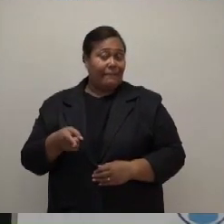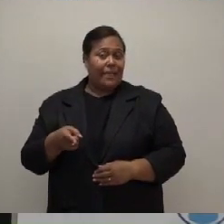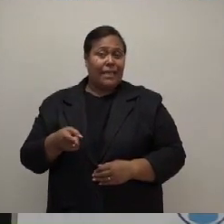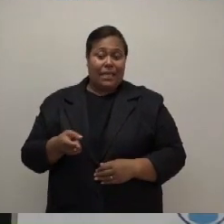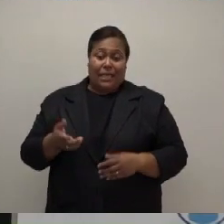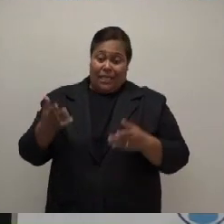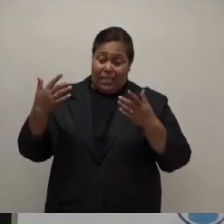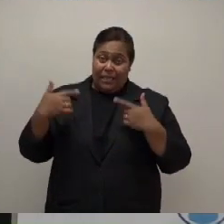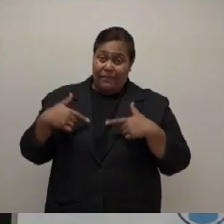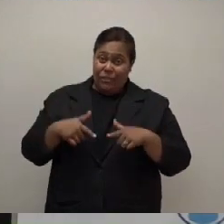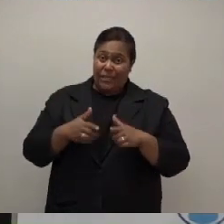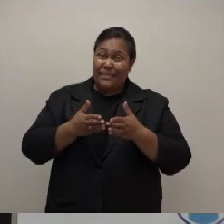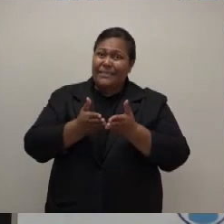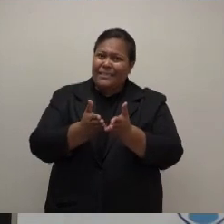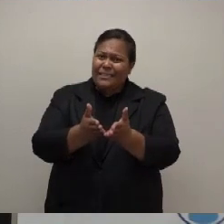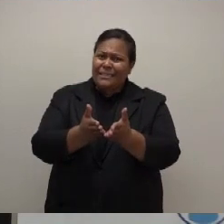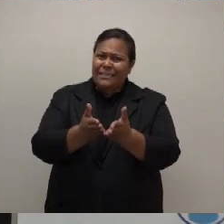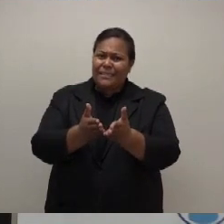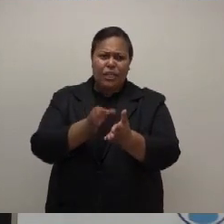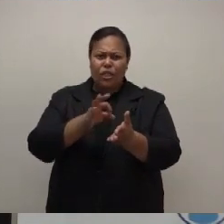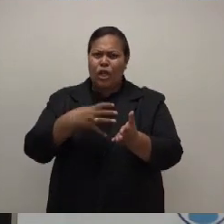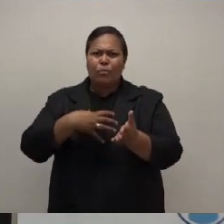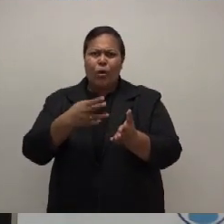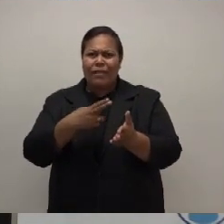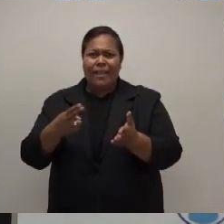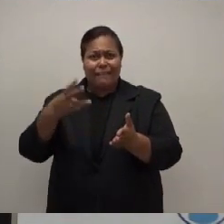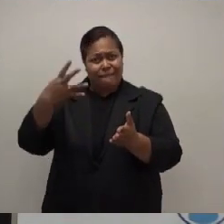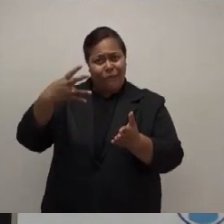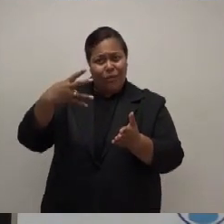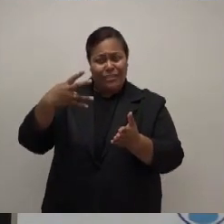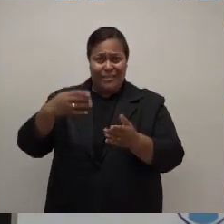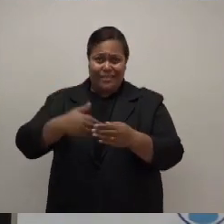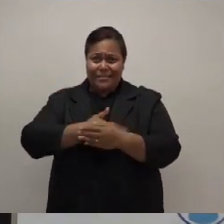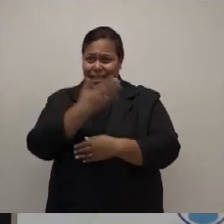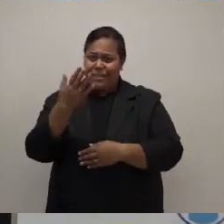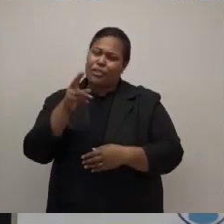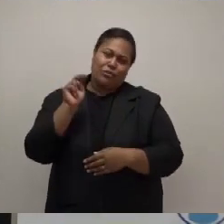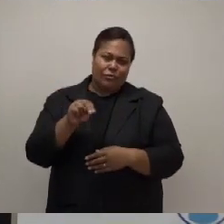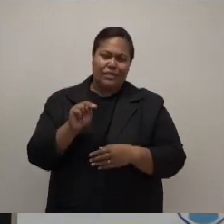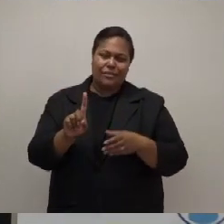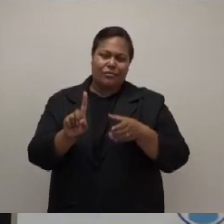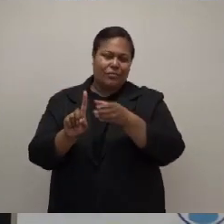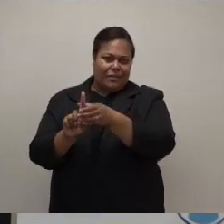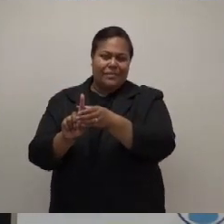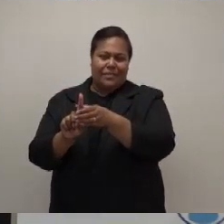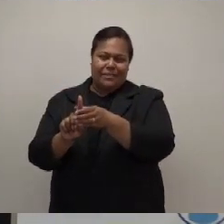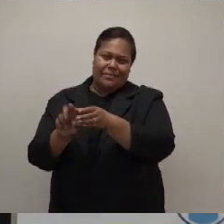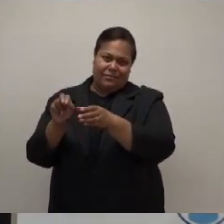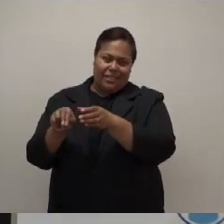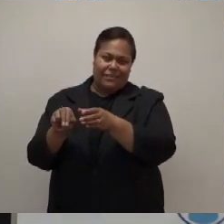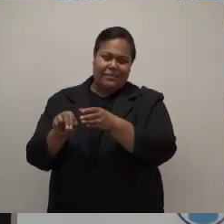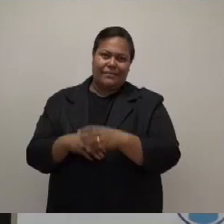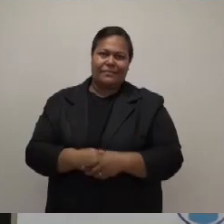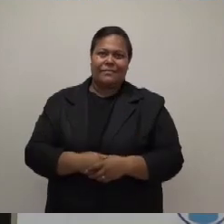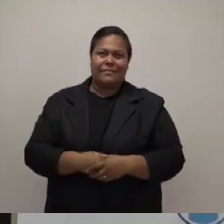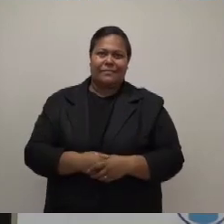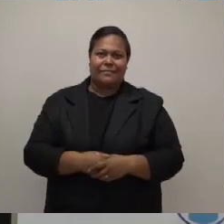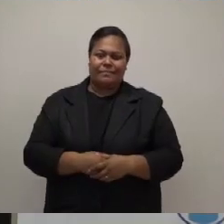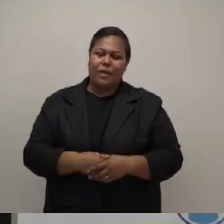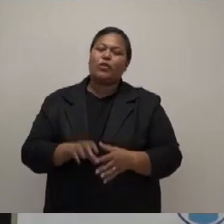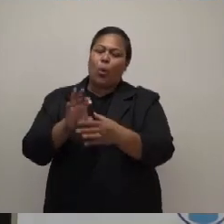at sea shorter than 14 days will be required to make up the difference in quarantine once they dock in Fiji at their own